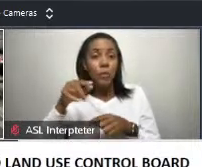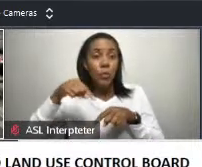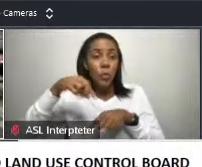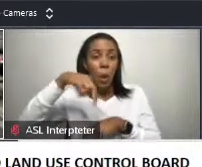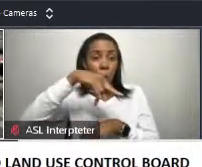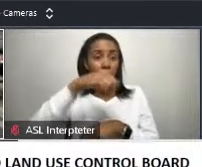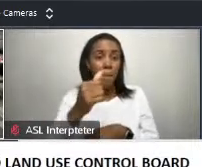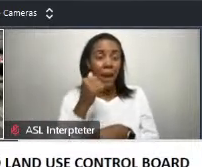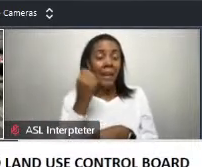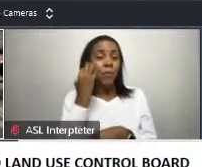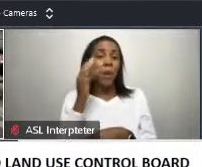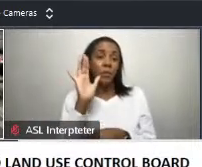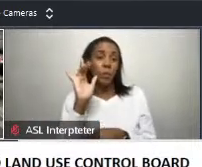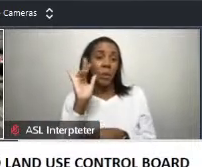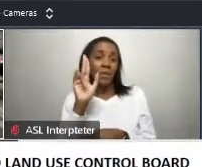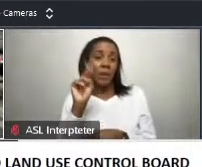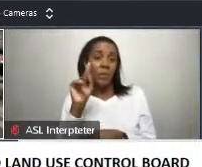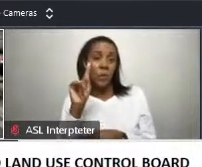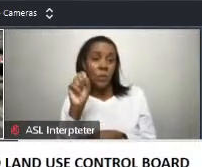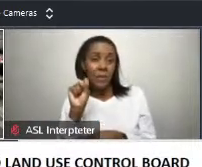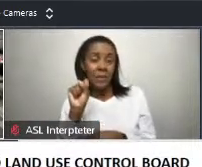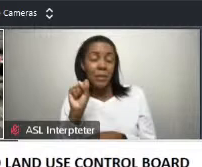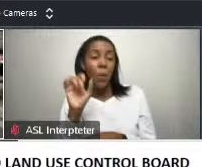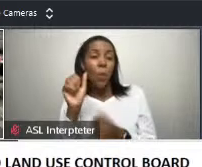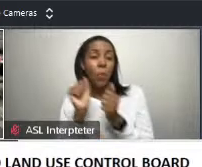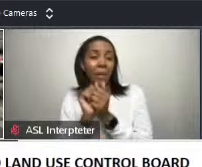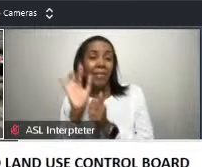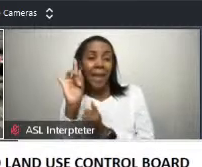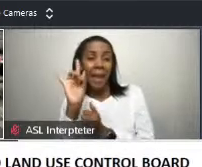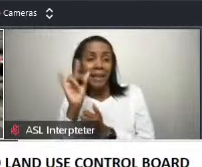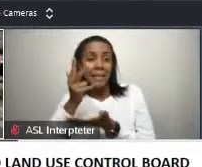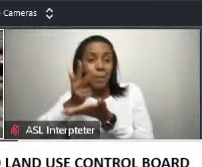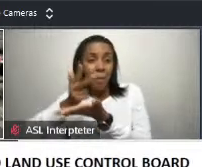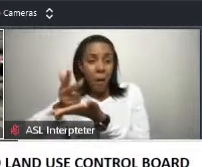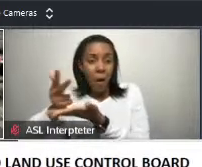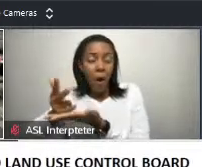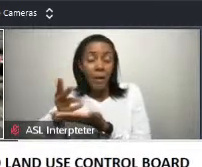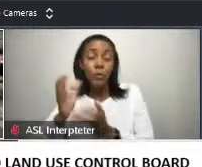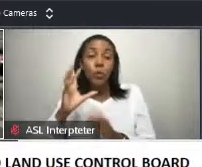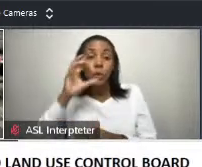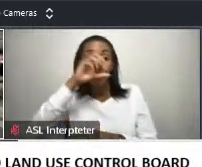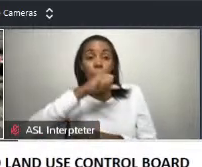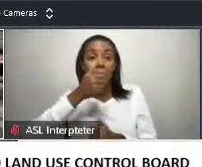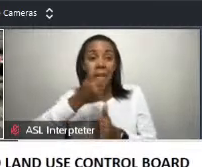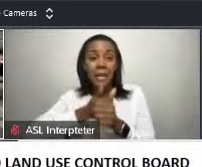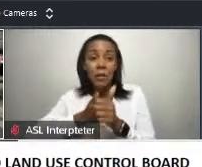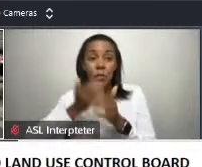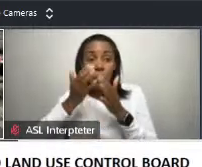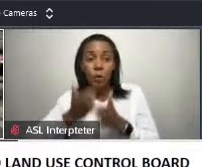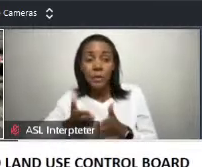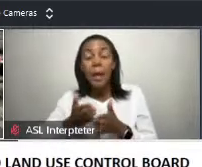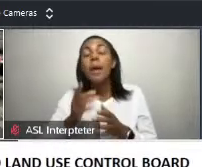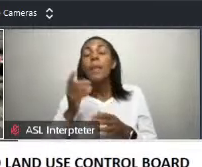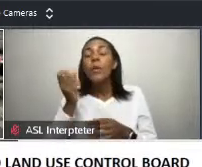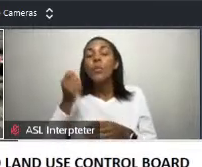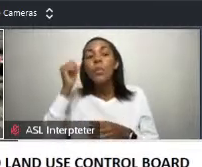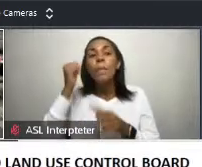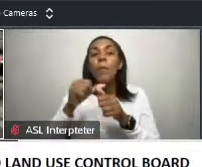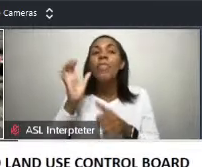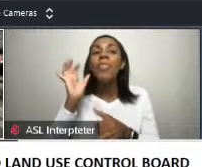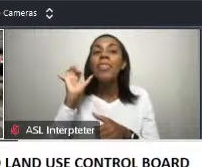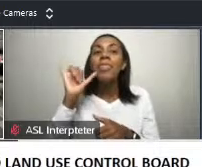units, 18 parking spaces, that those 7, assuming that each one has a car. The 25 units include the duplexes. Oh,